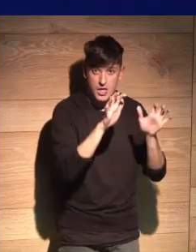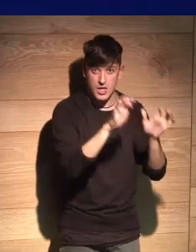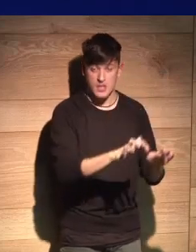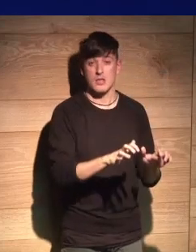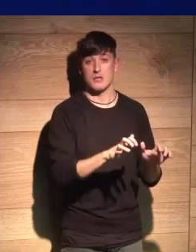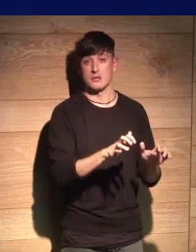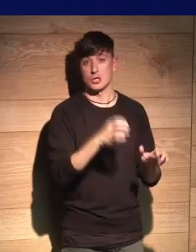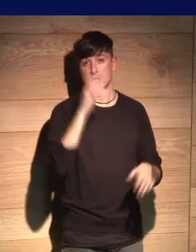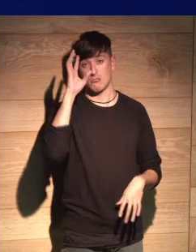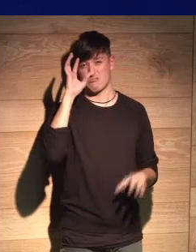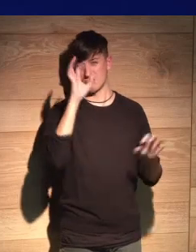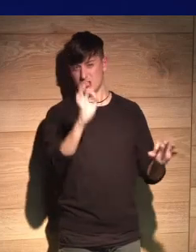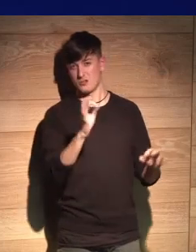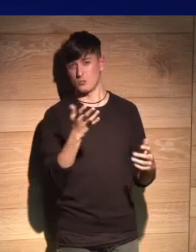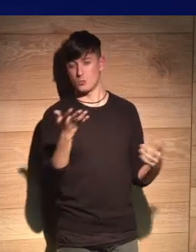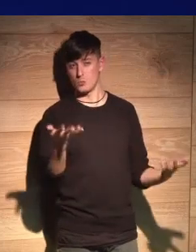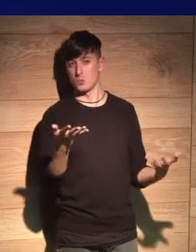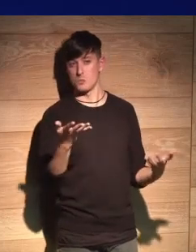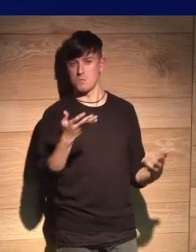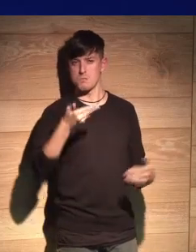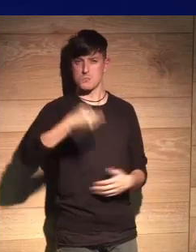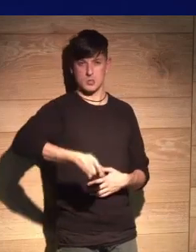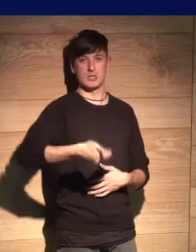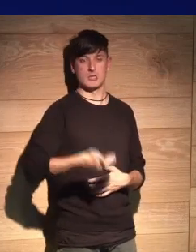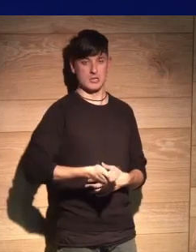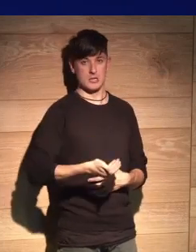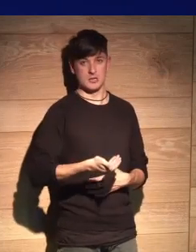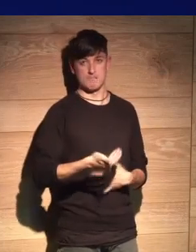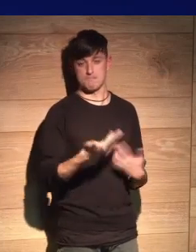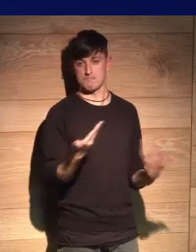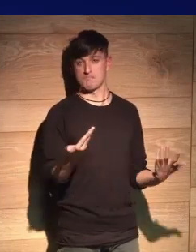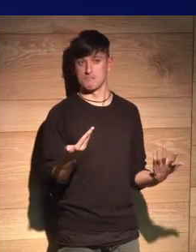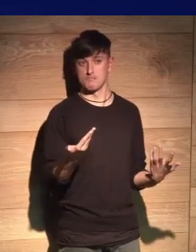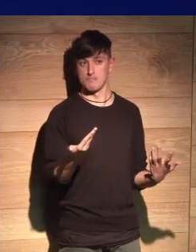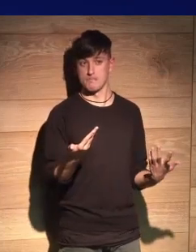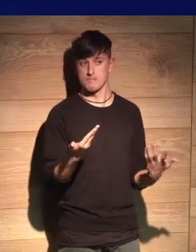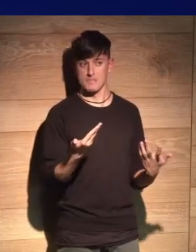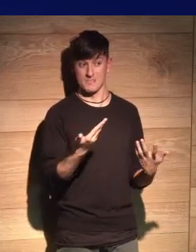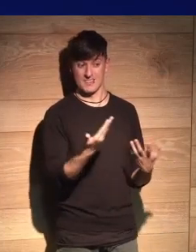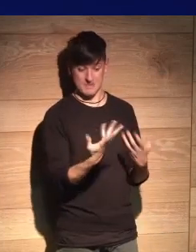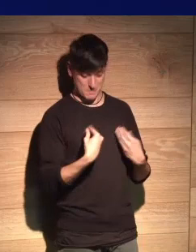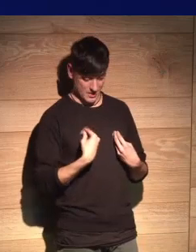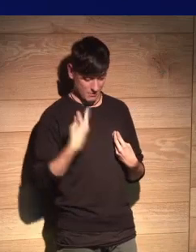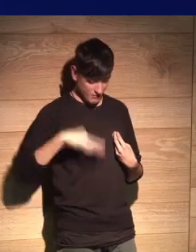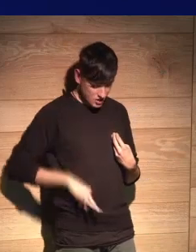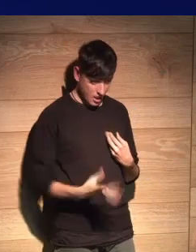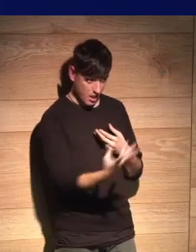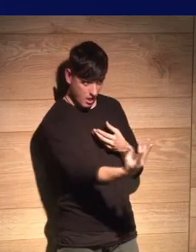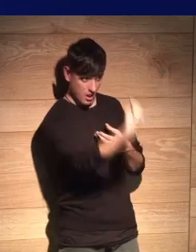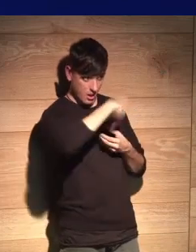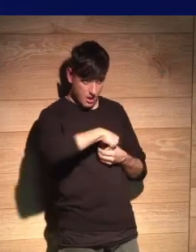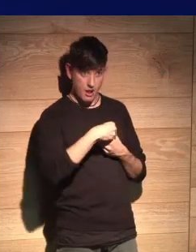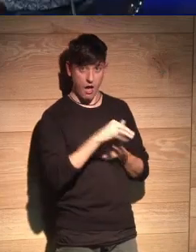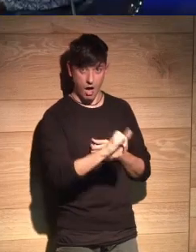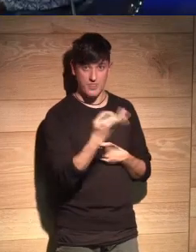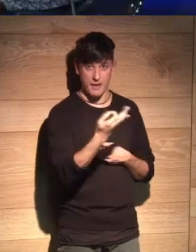And well, I believe that it's very important that they exist in your